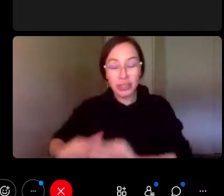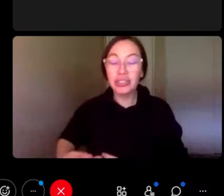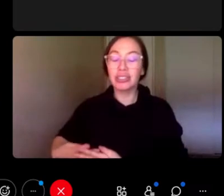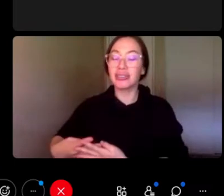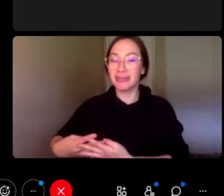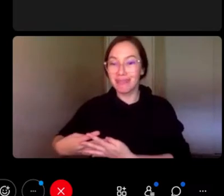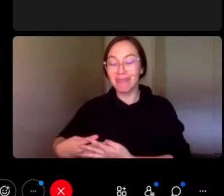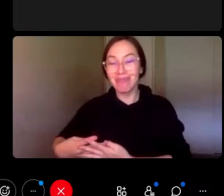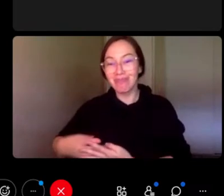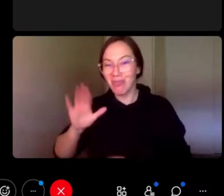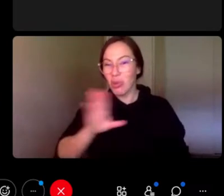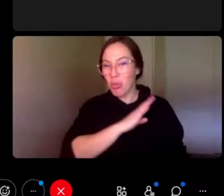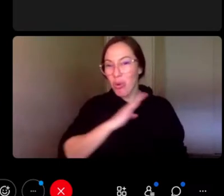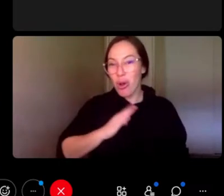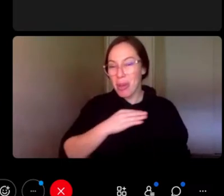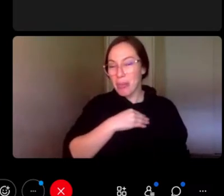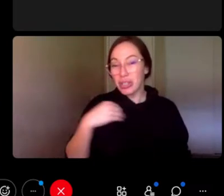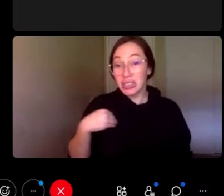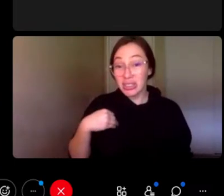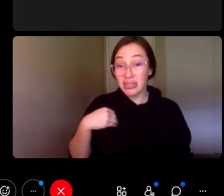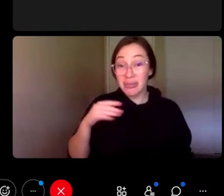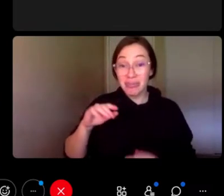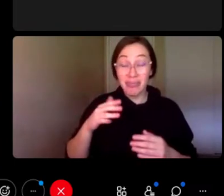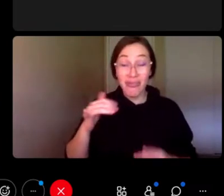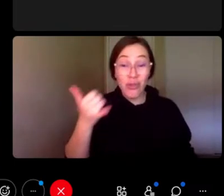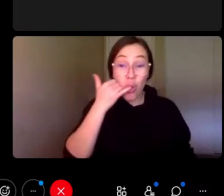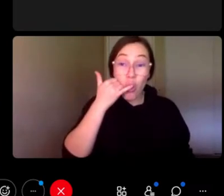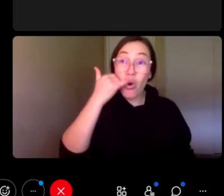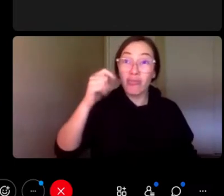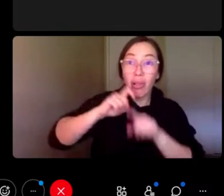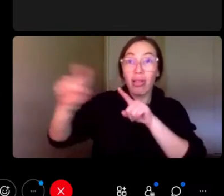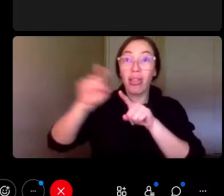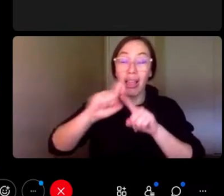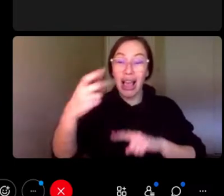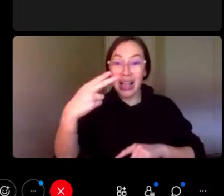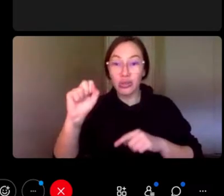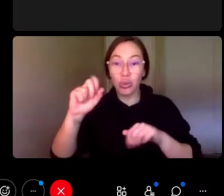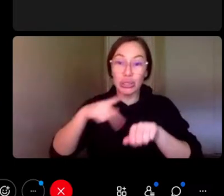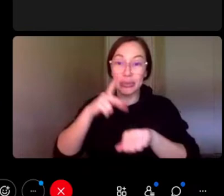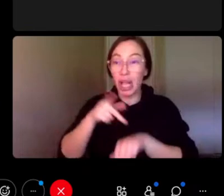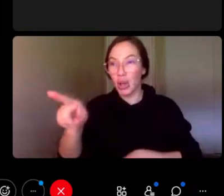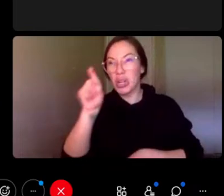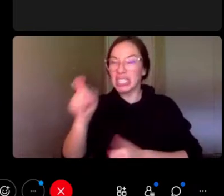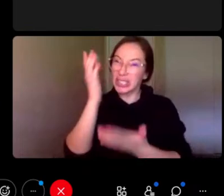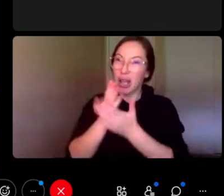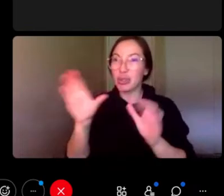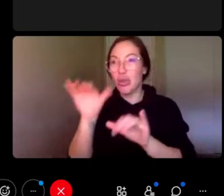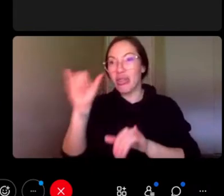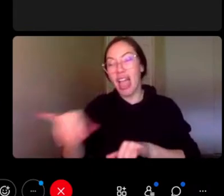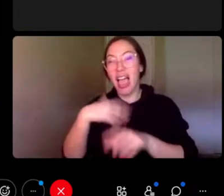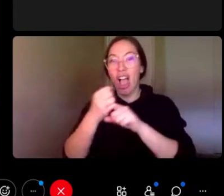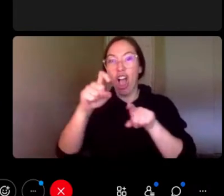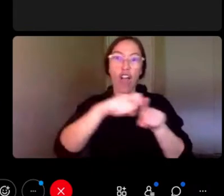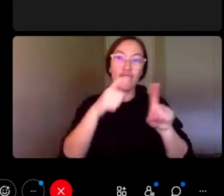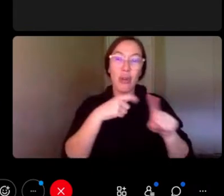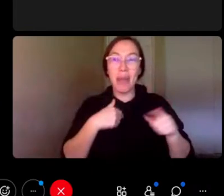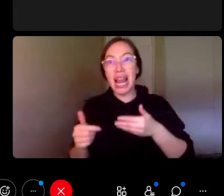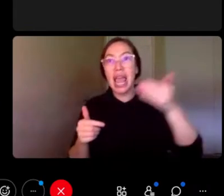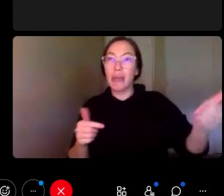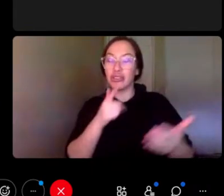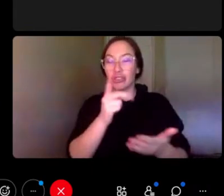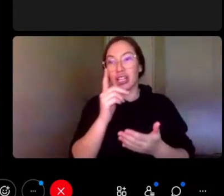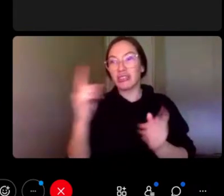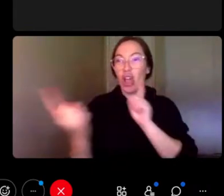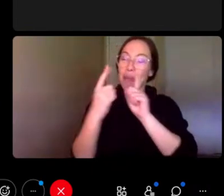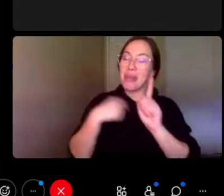there are board members picking up the phone and calling principals and high school principals and saying, you need to stop doing that. I got a call from my neighbor. She stopped me at